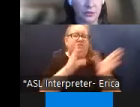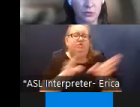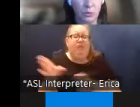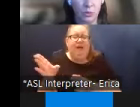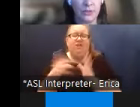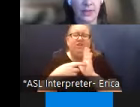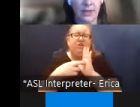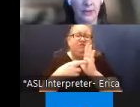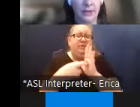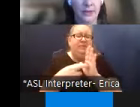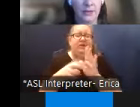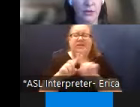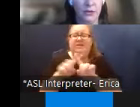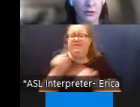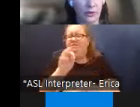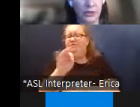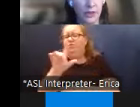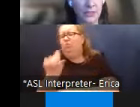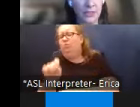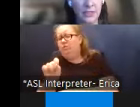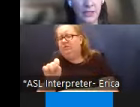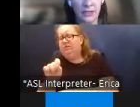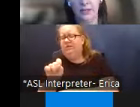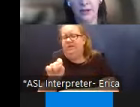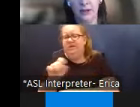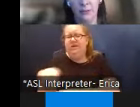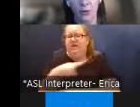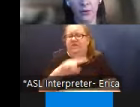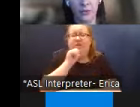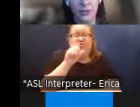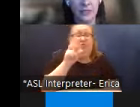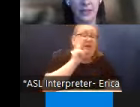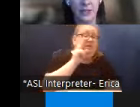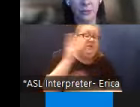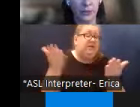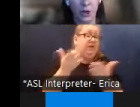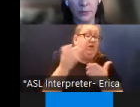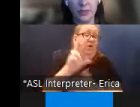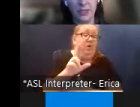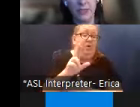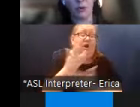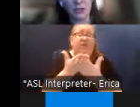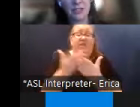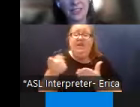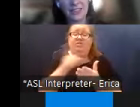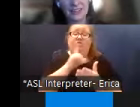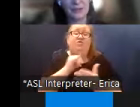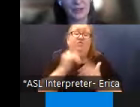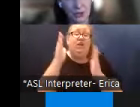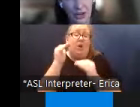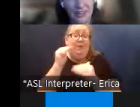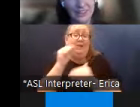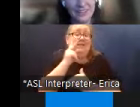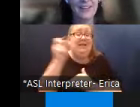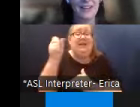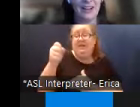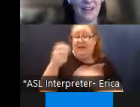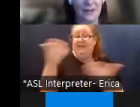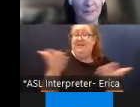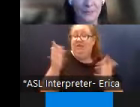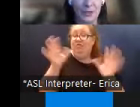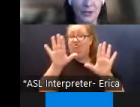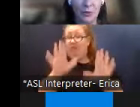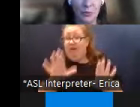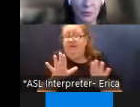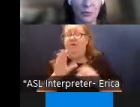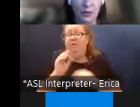of different tools that you're not seeing here, or are there things that you were really hoping to see and you are seeing here, and so that's great.